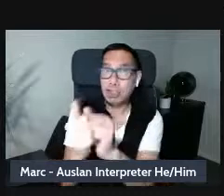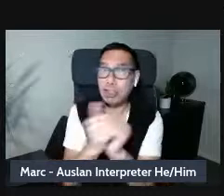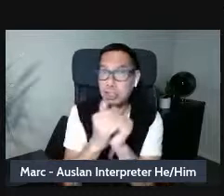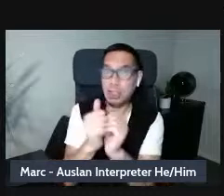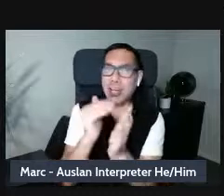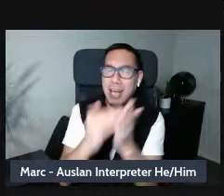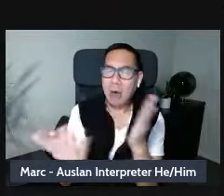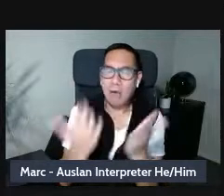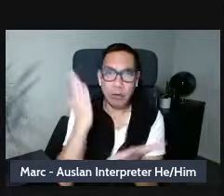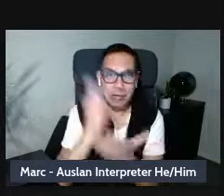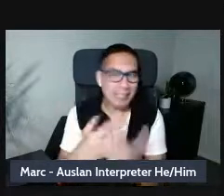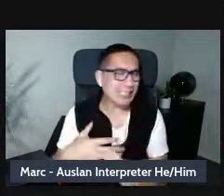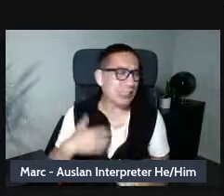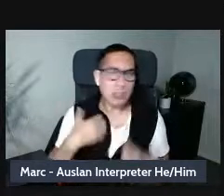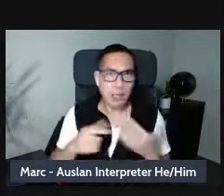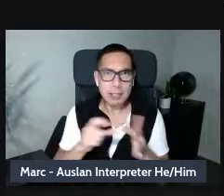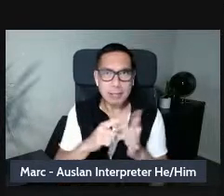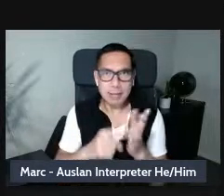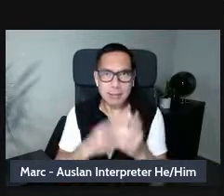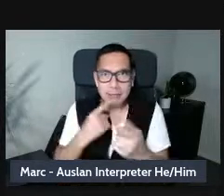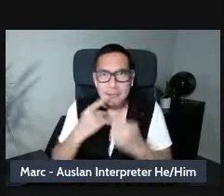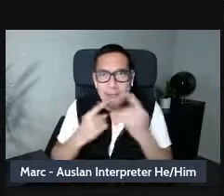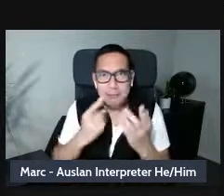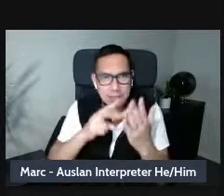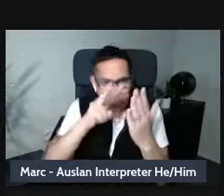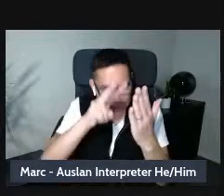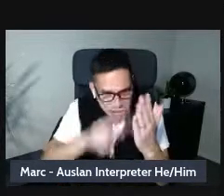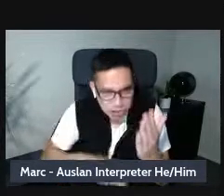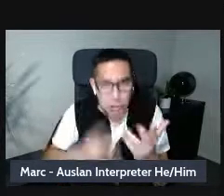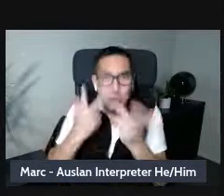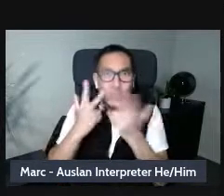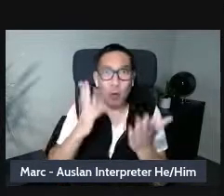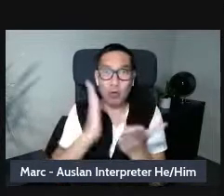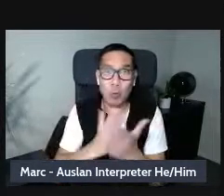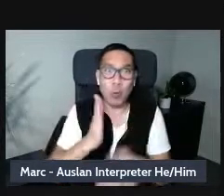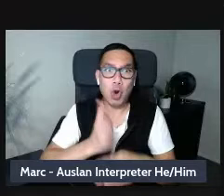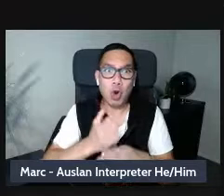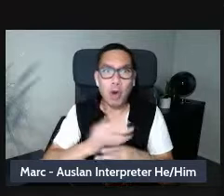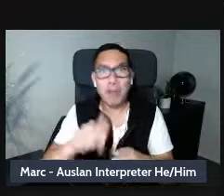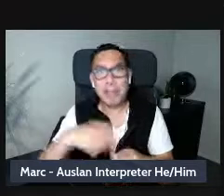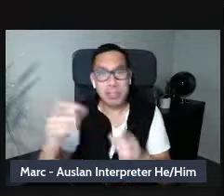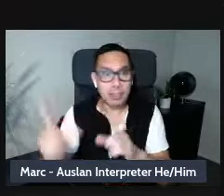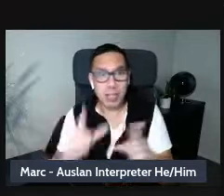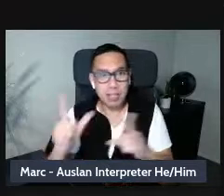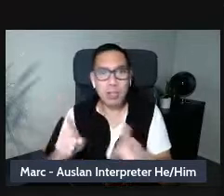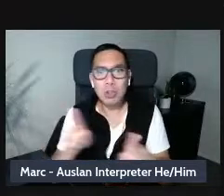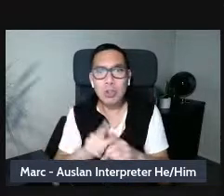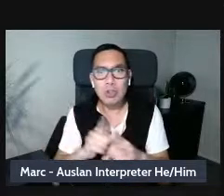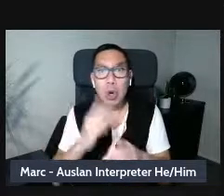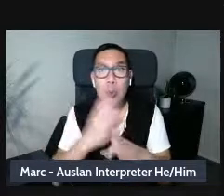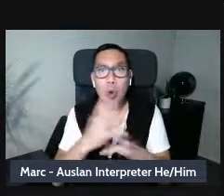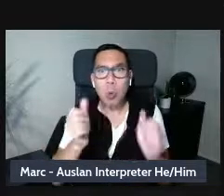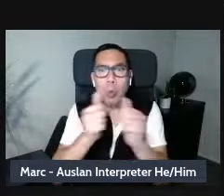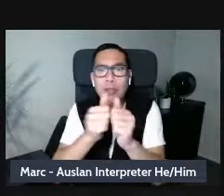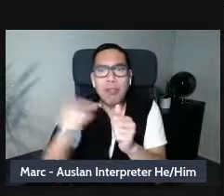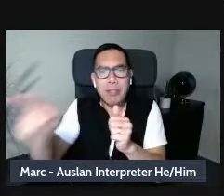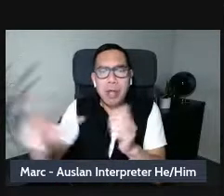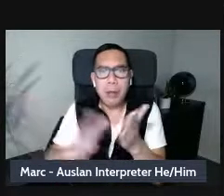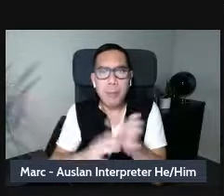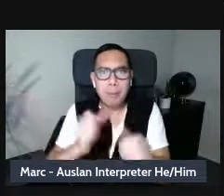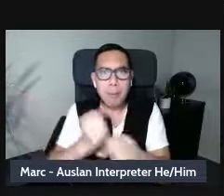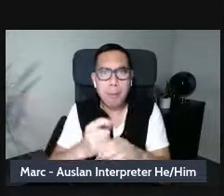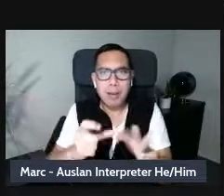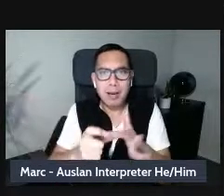data showing that these actually work on the next slide. So this is also work I've been doing with Magda. And so we can